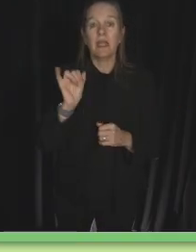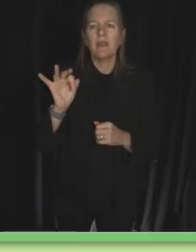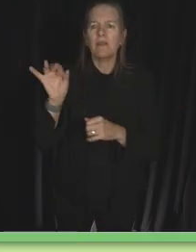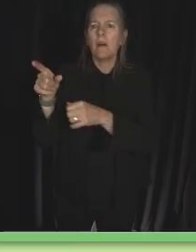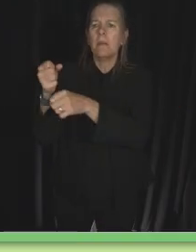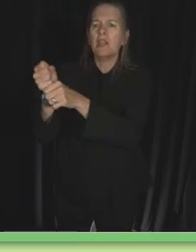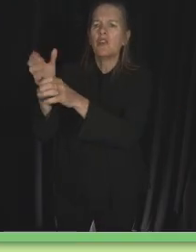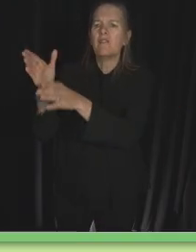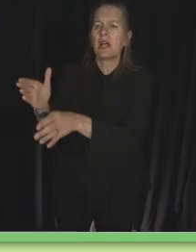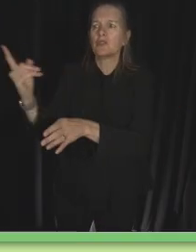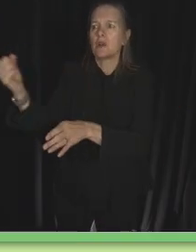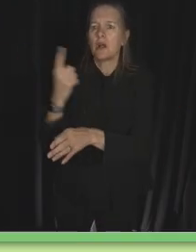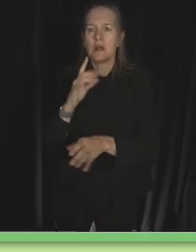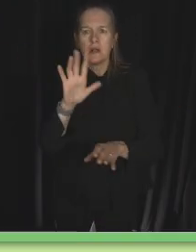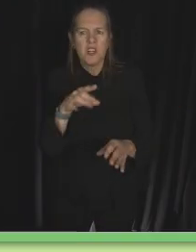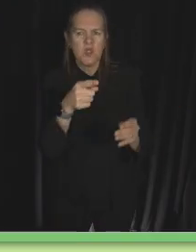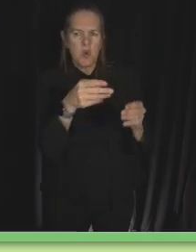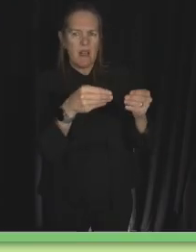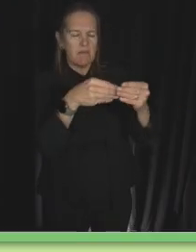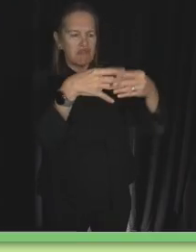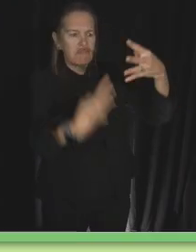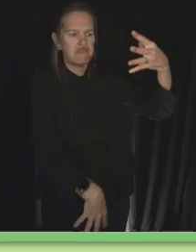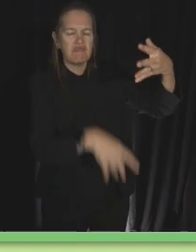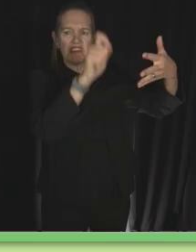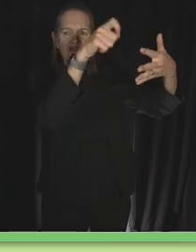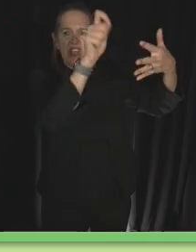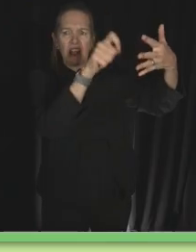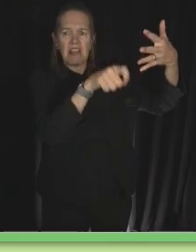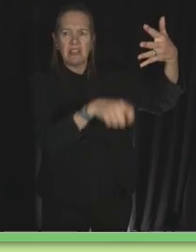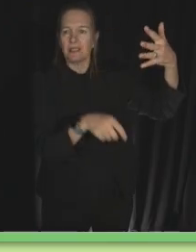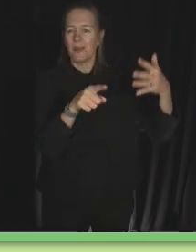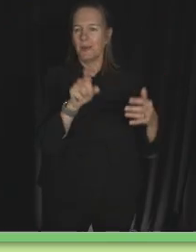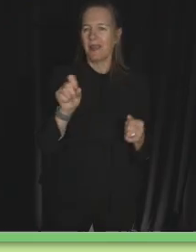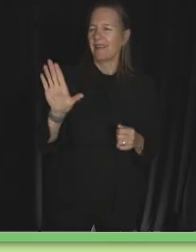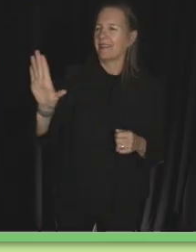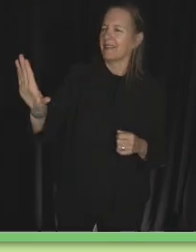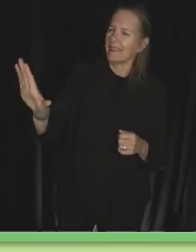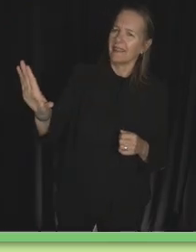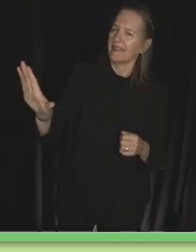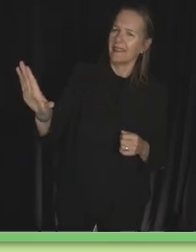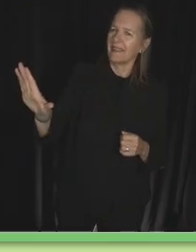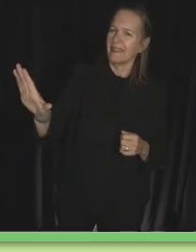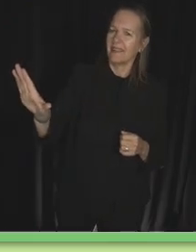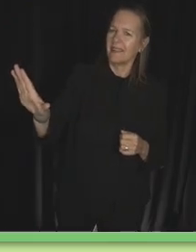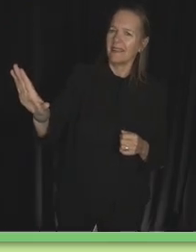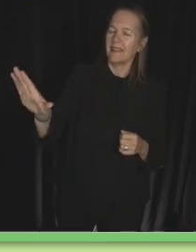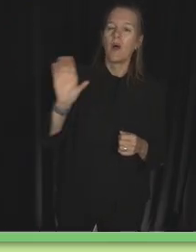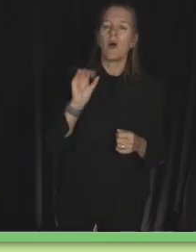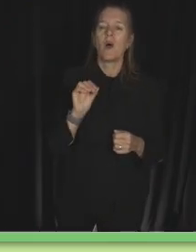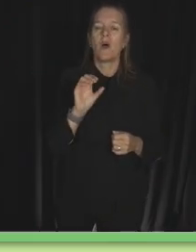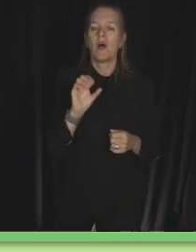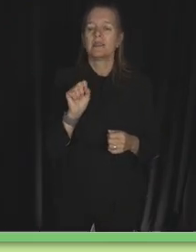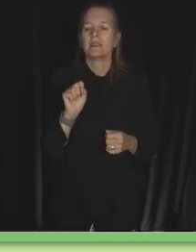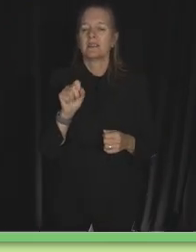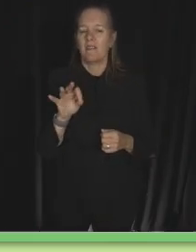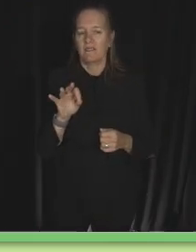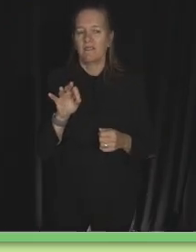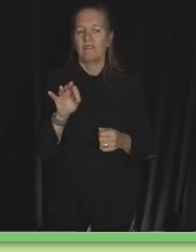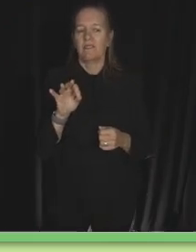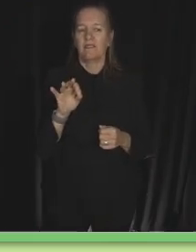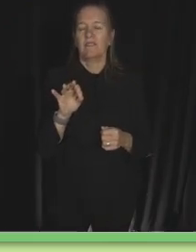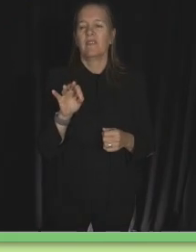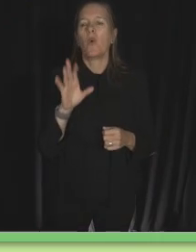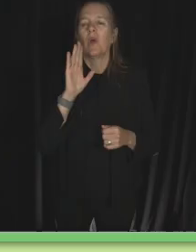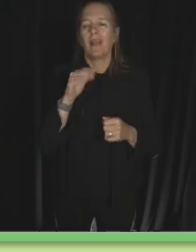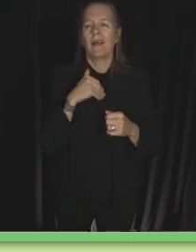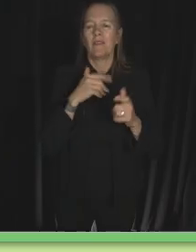and say, here's this big checklist of things we want you to do, push back. OSSF will have a group, a big